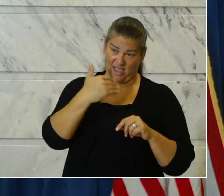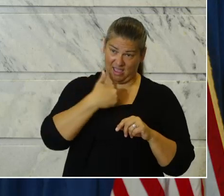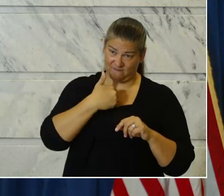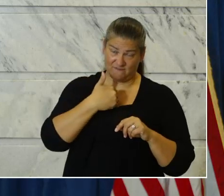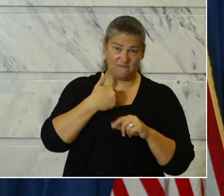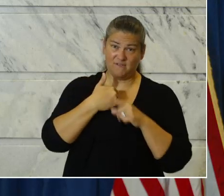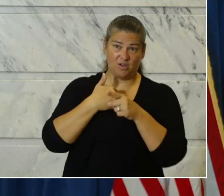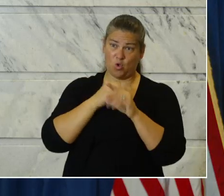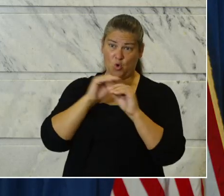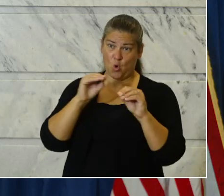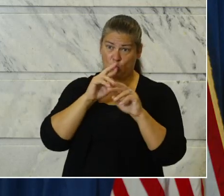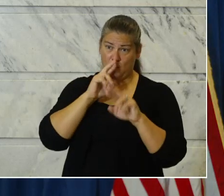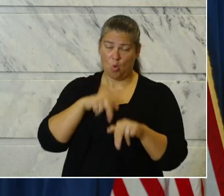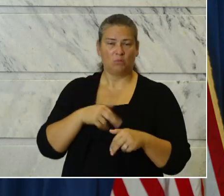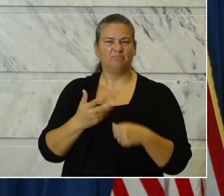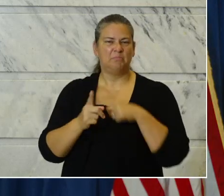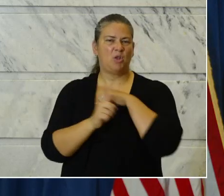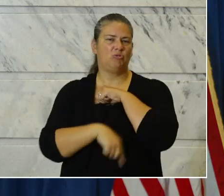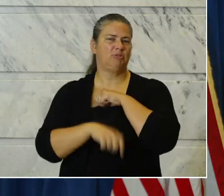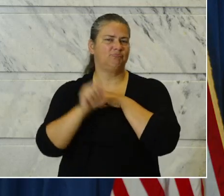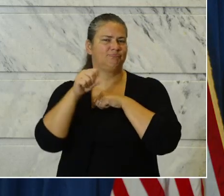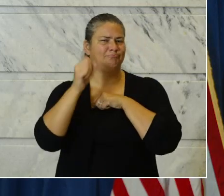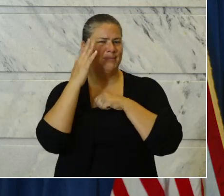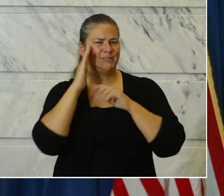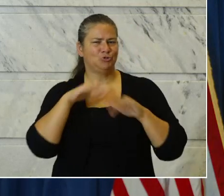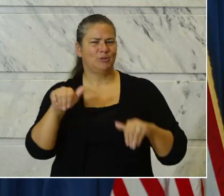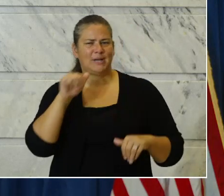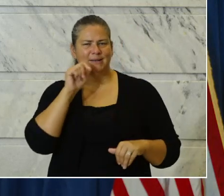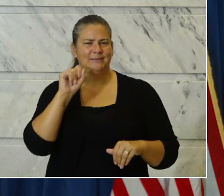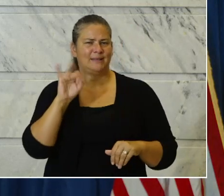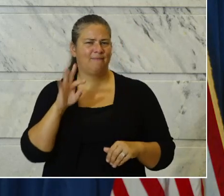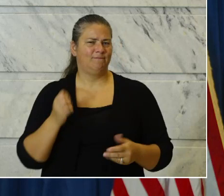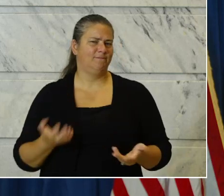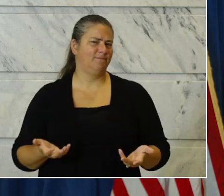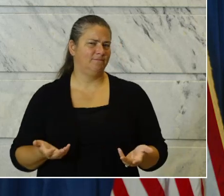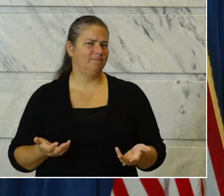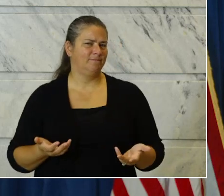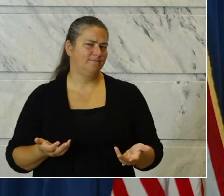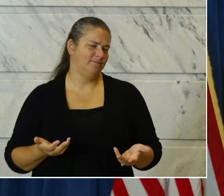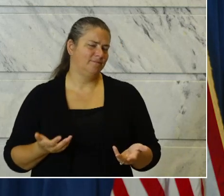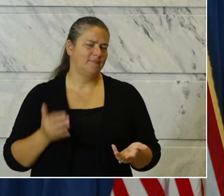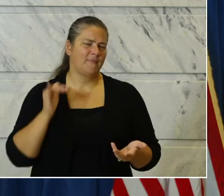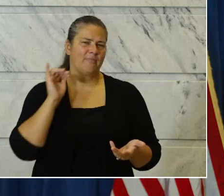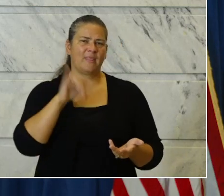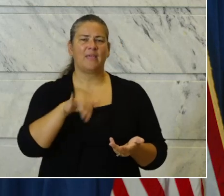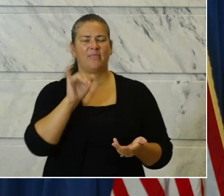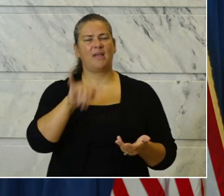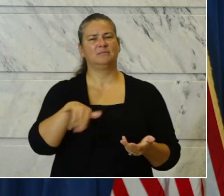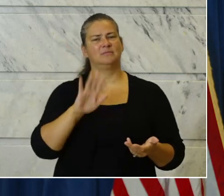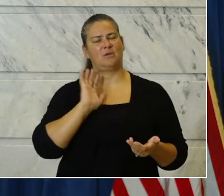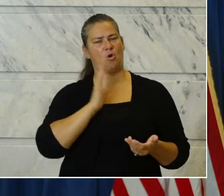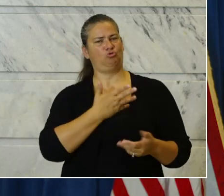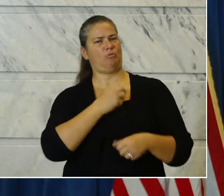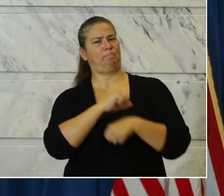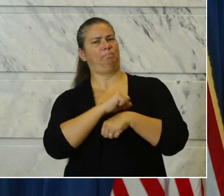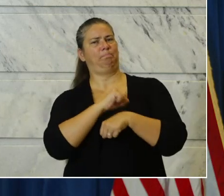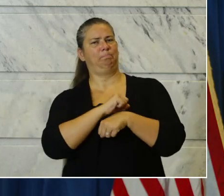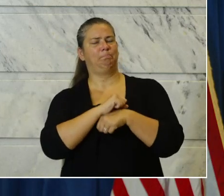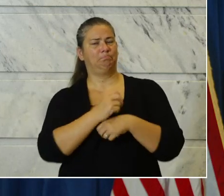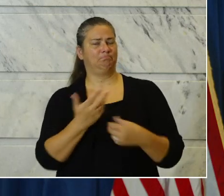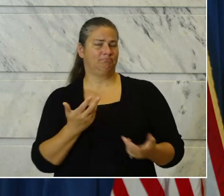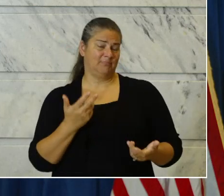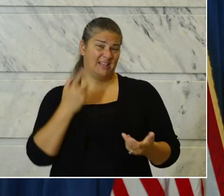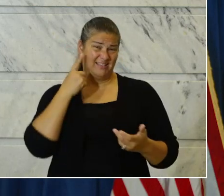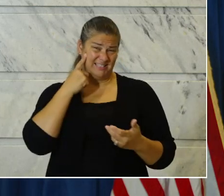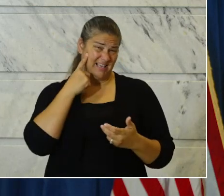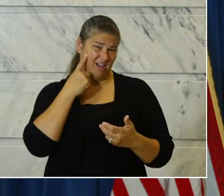safe if there is an institution hiding positive cases. That's our job to do. It sounds harsh,